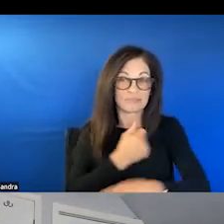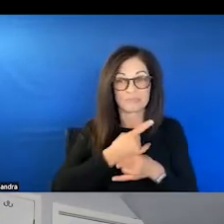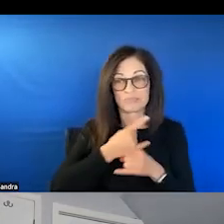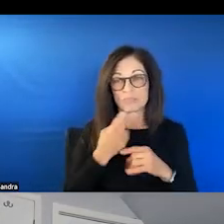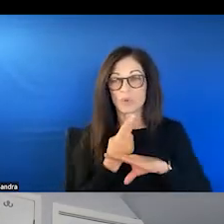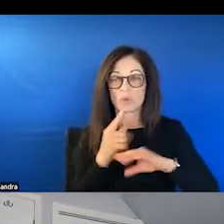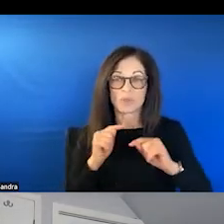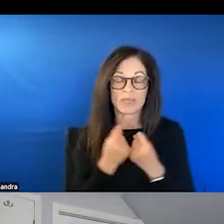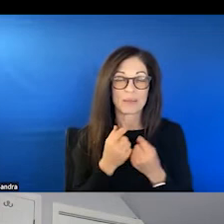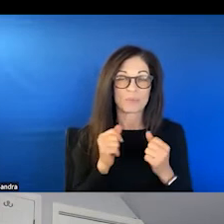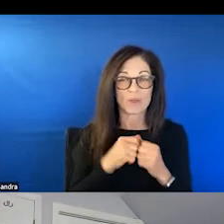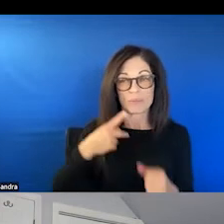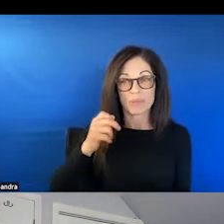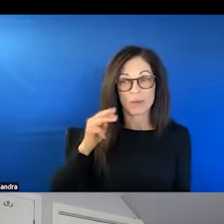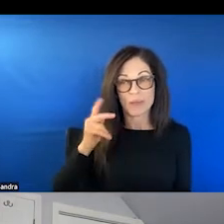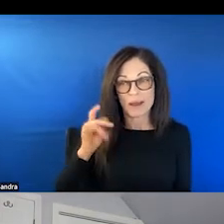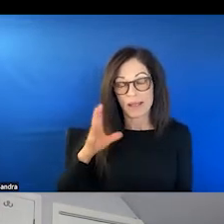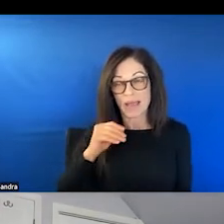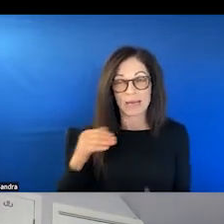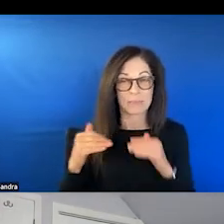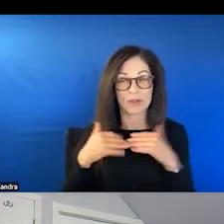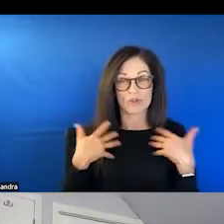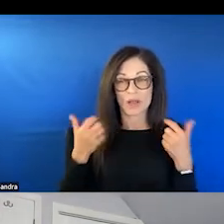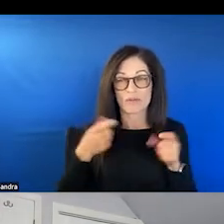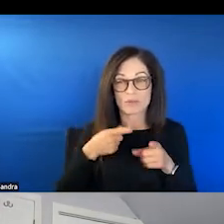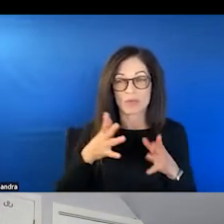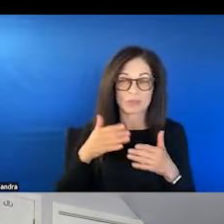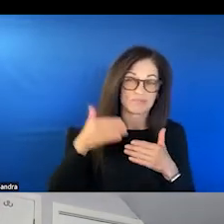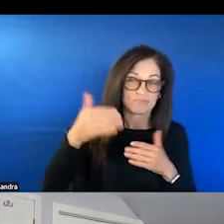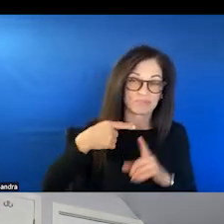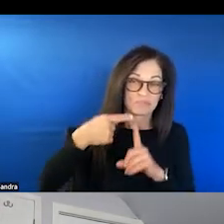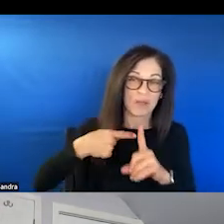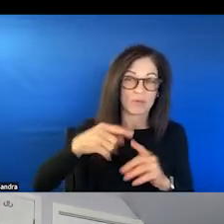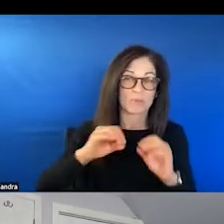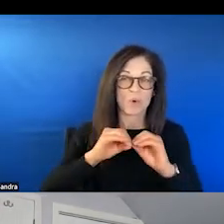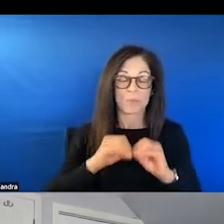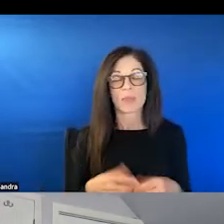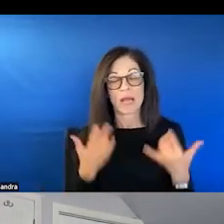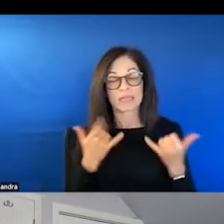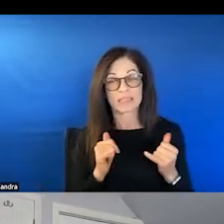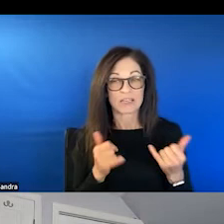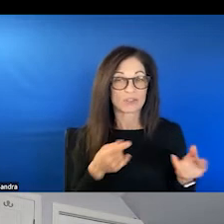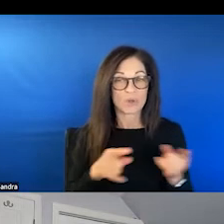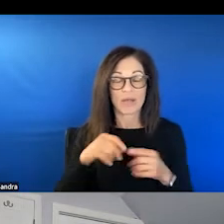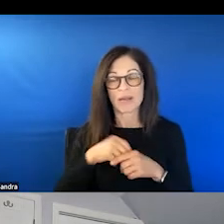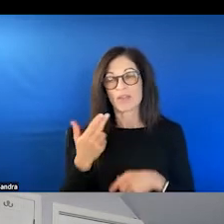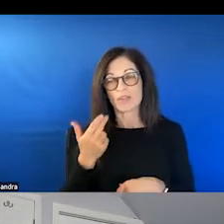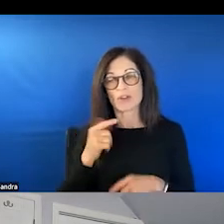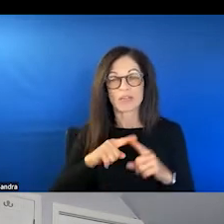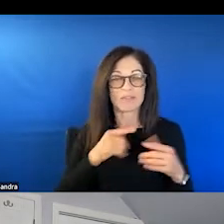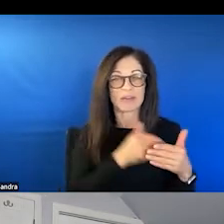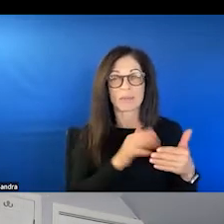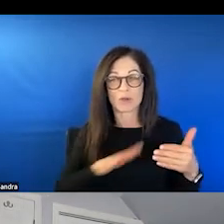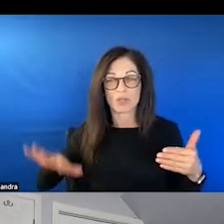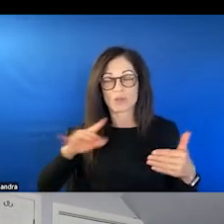and a peer recovery specialist sometime in the next month or so. It's still operating in just 13 neighborhoods, 1 shift per day,